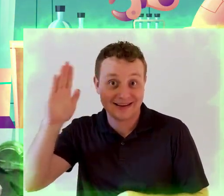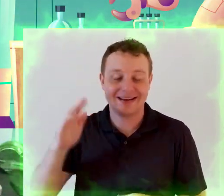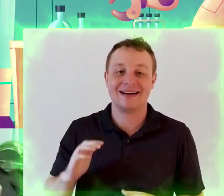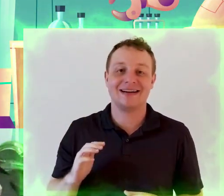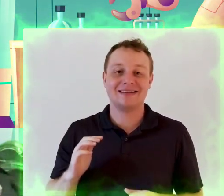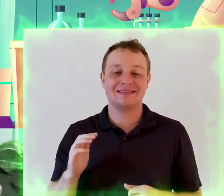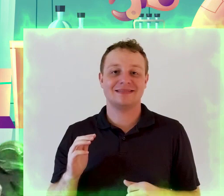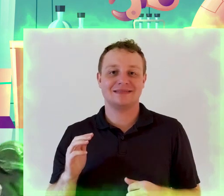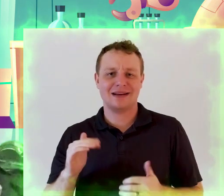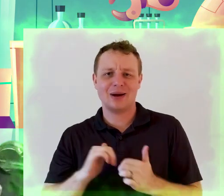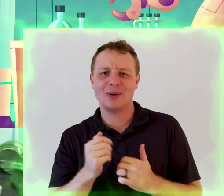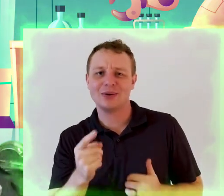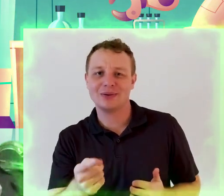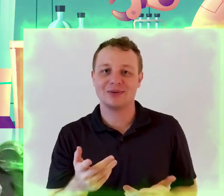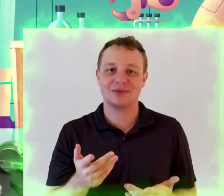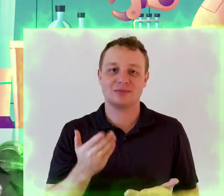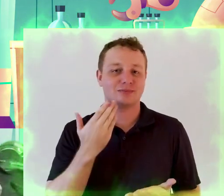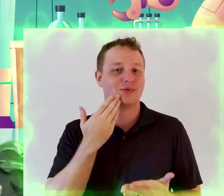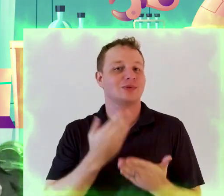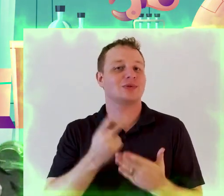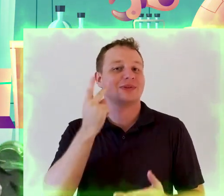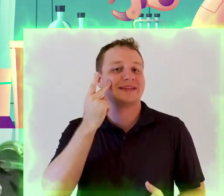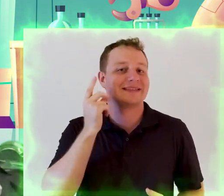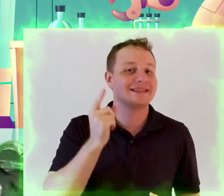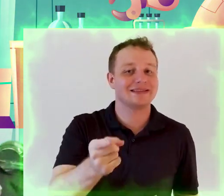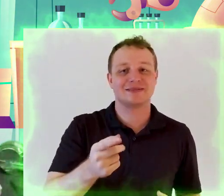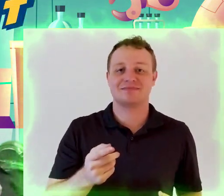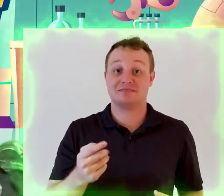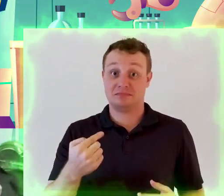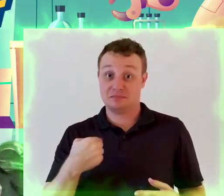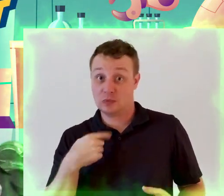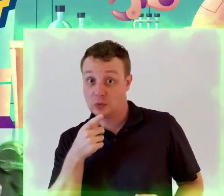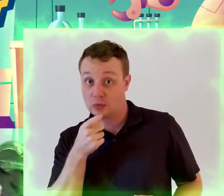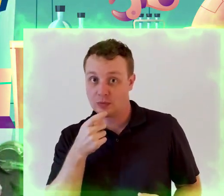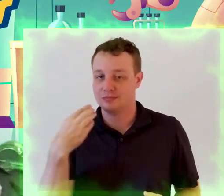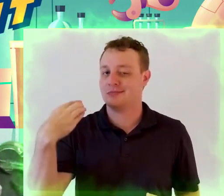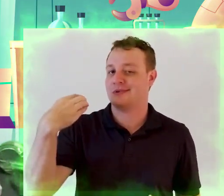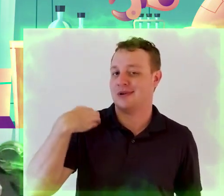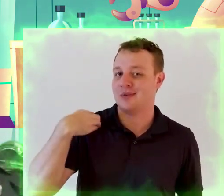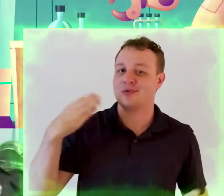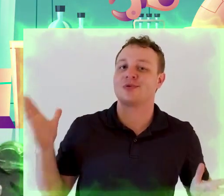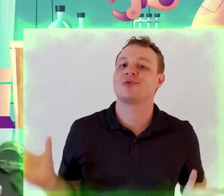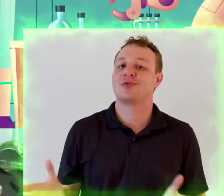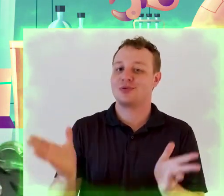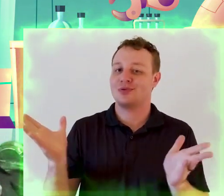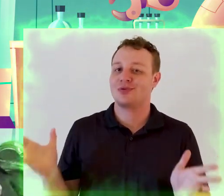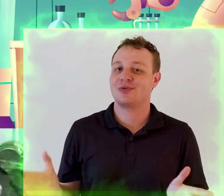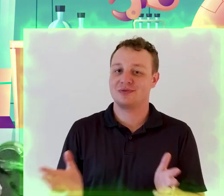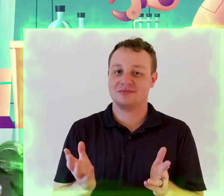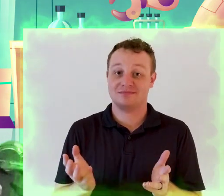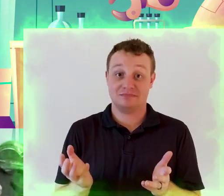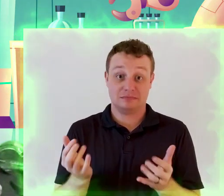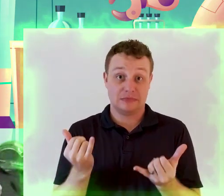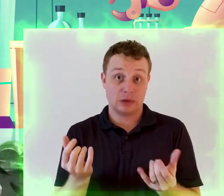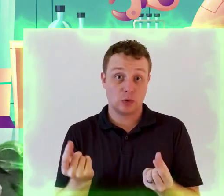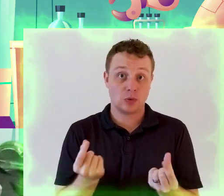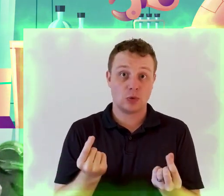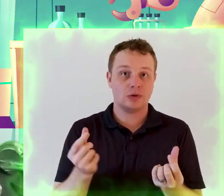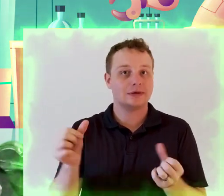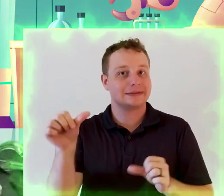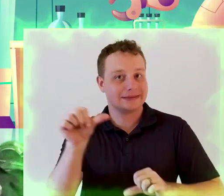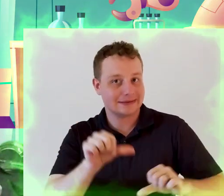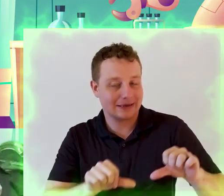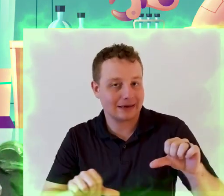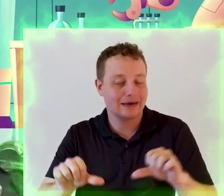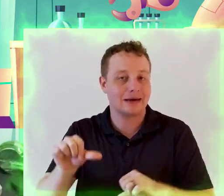there, everyone. How are you doing? So good to see you. It's me again, Captain Encouragement. And this is Science with Captain Encouragement. Today we're